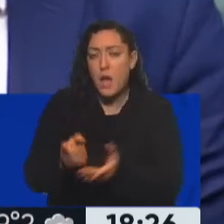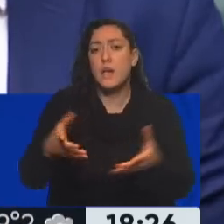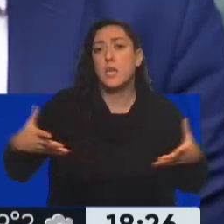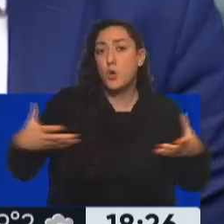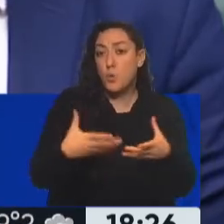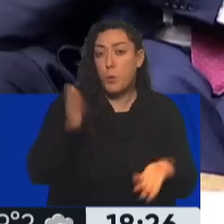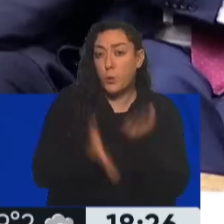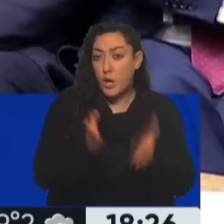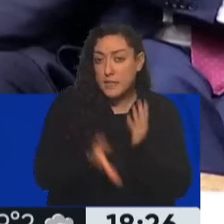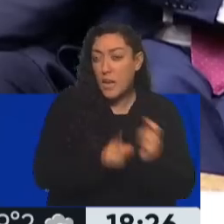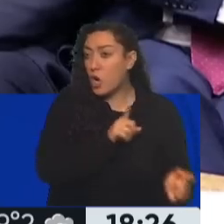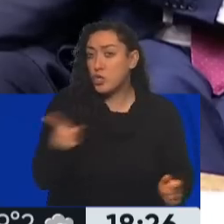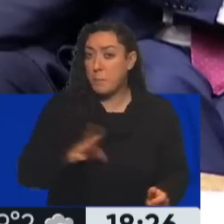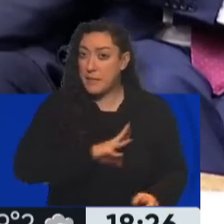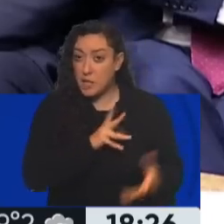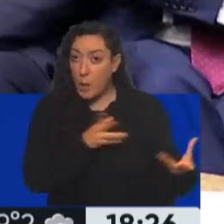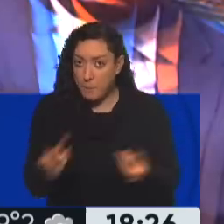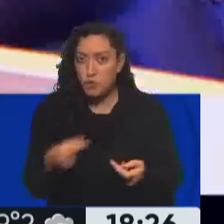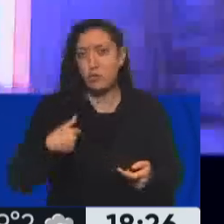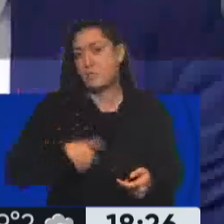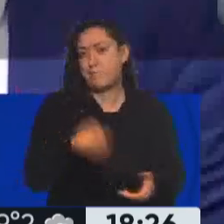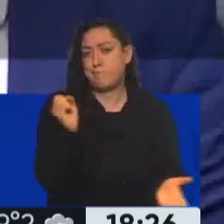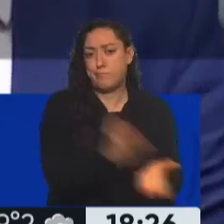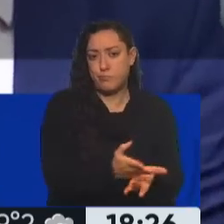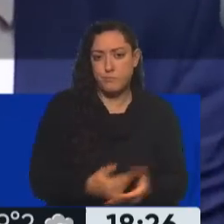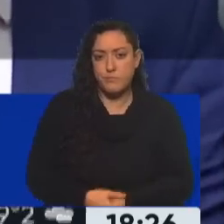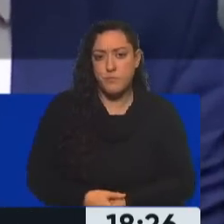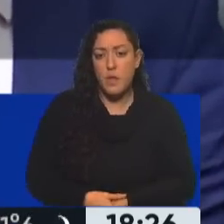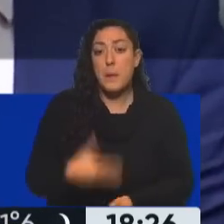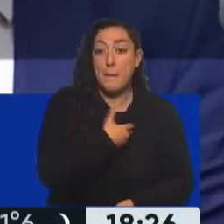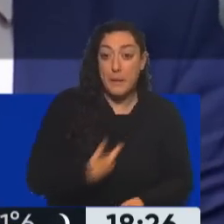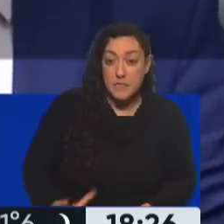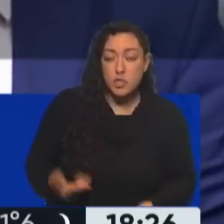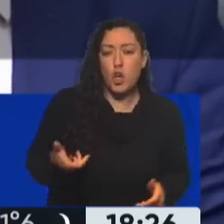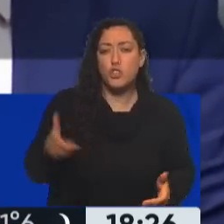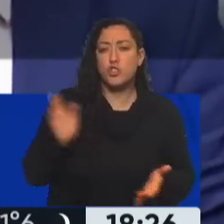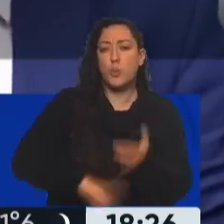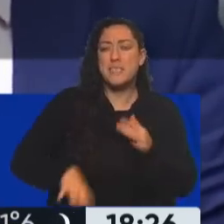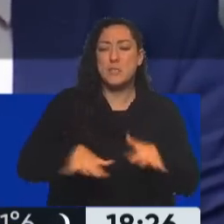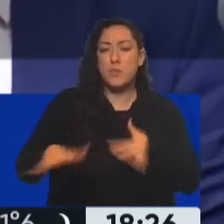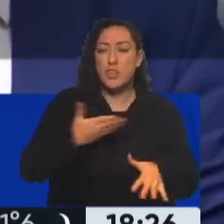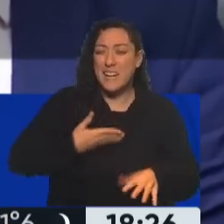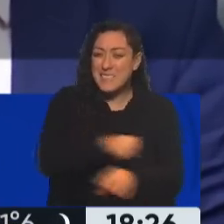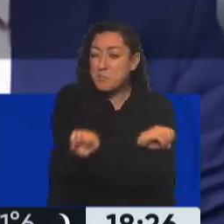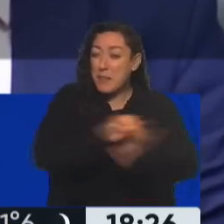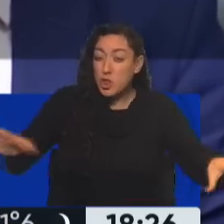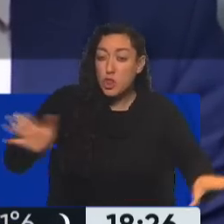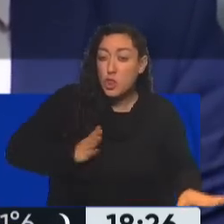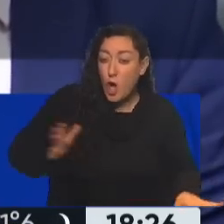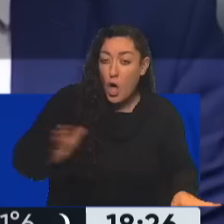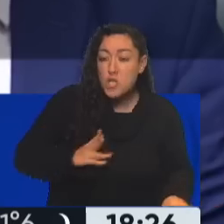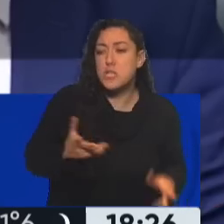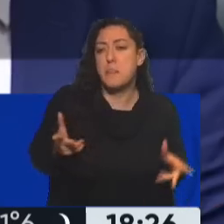apoyan la violencia contra los palestinos. But first, Mr. Speaker, I'd like to say something about the horrific